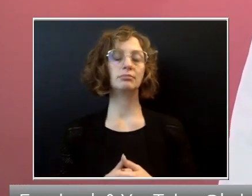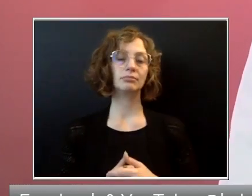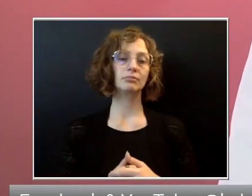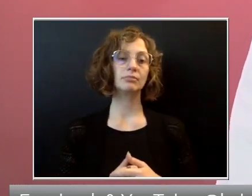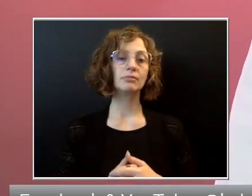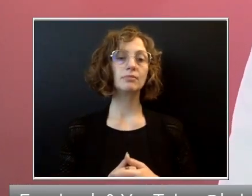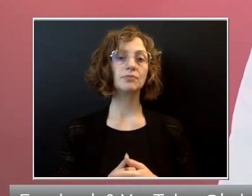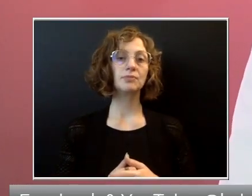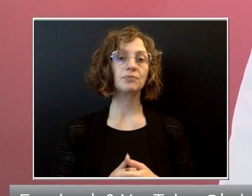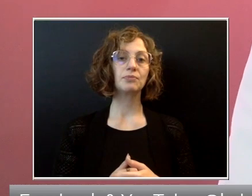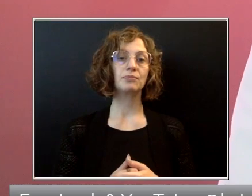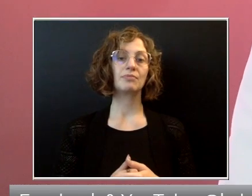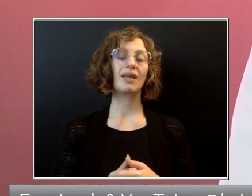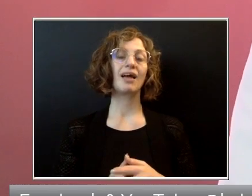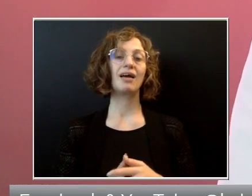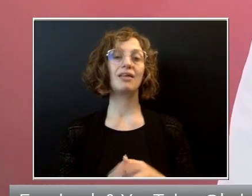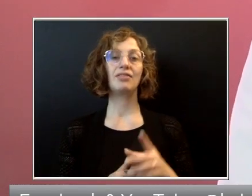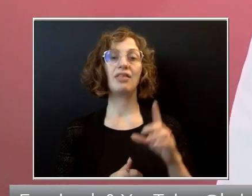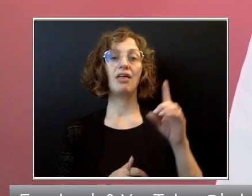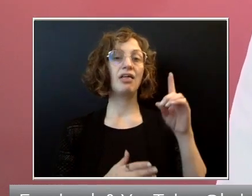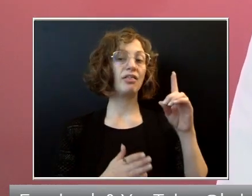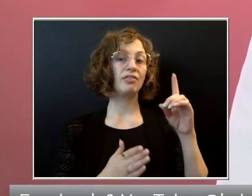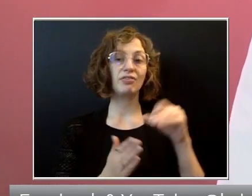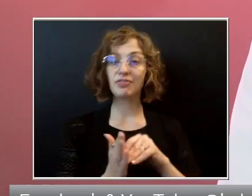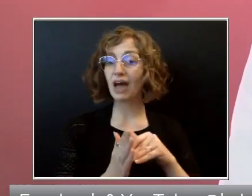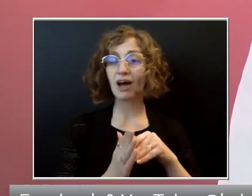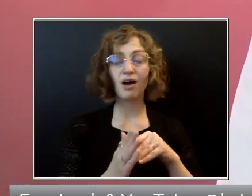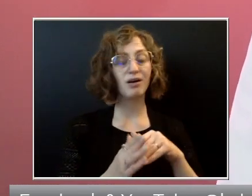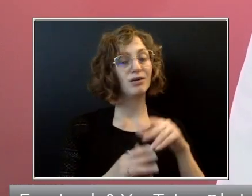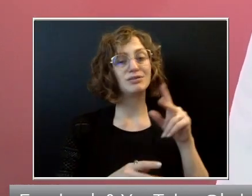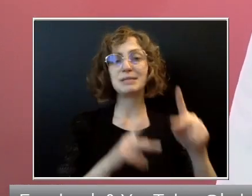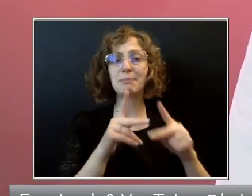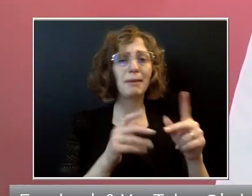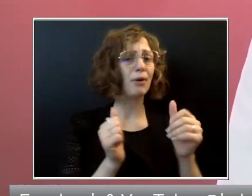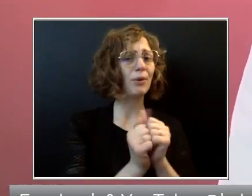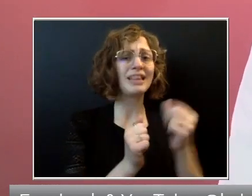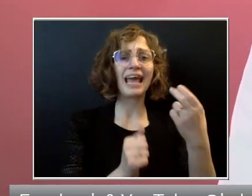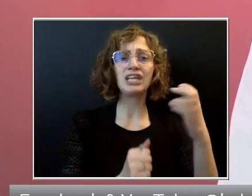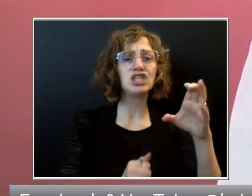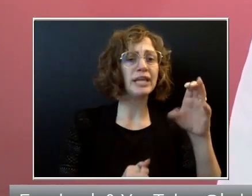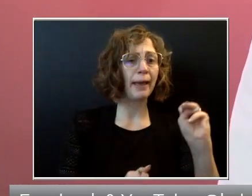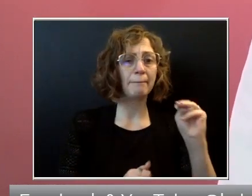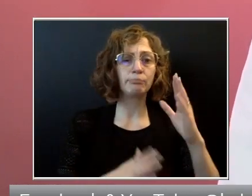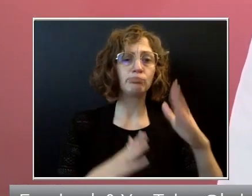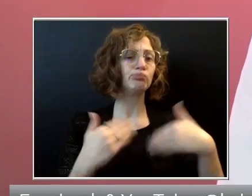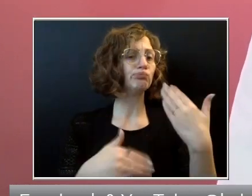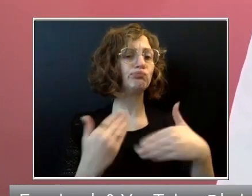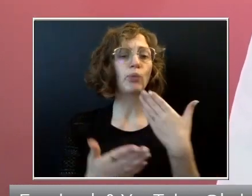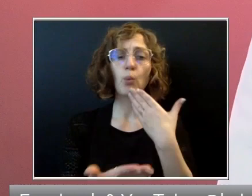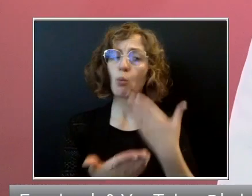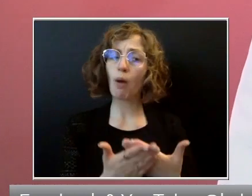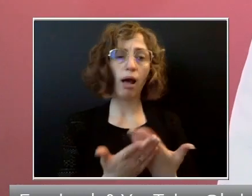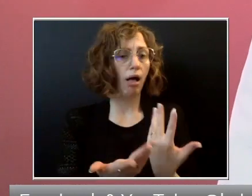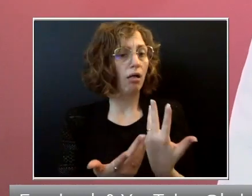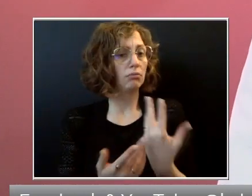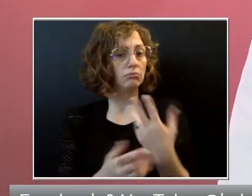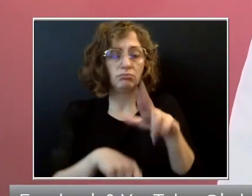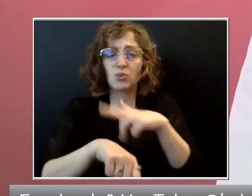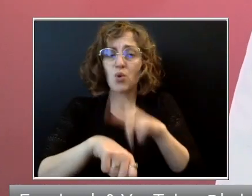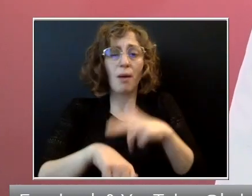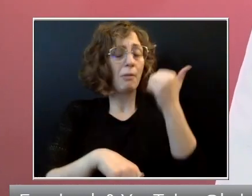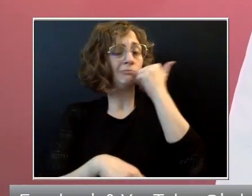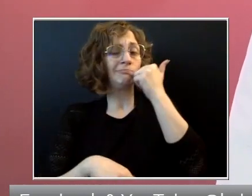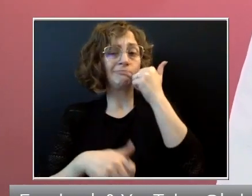with HCM who are doing well and leading pretty normal day-to-day lives,